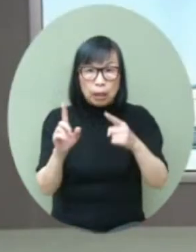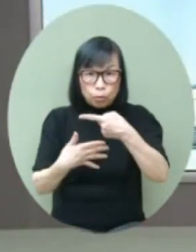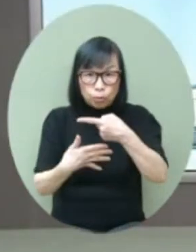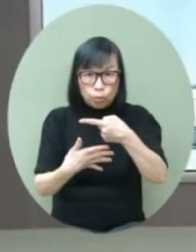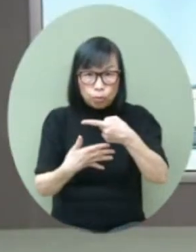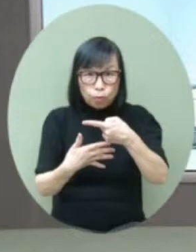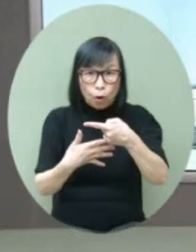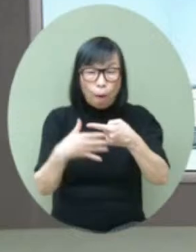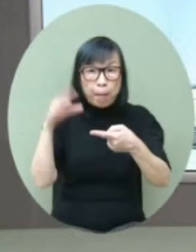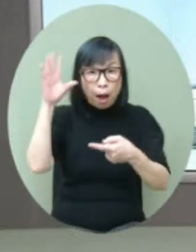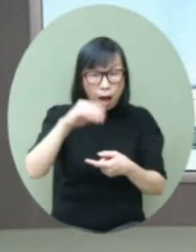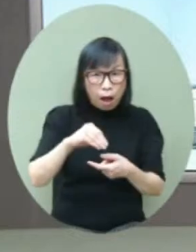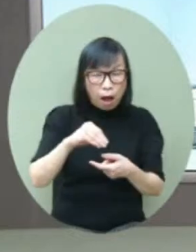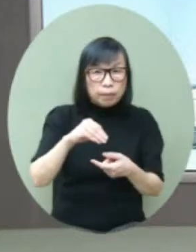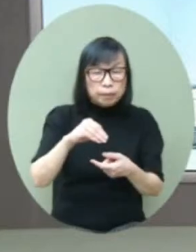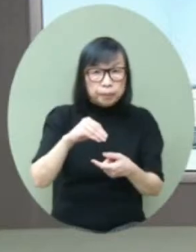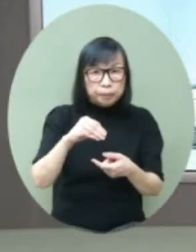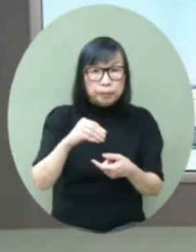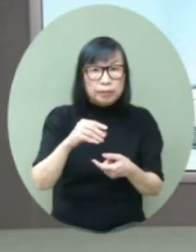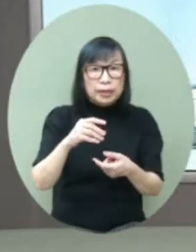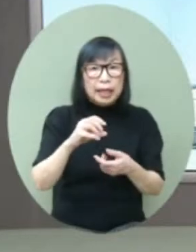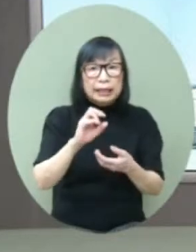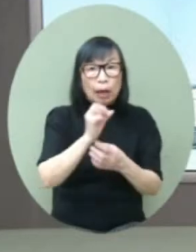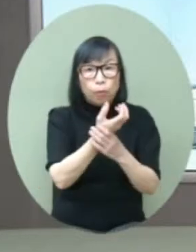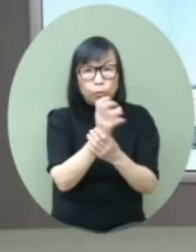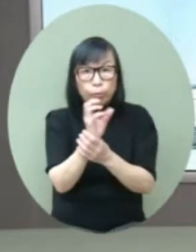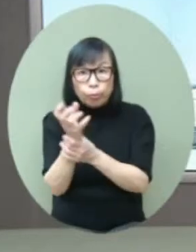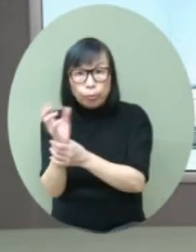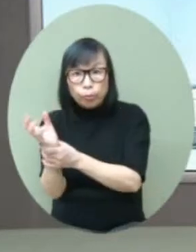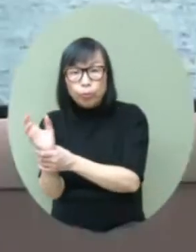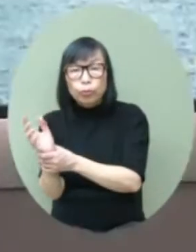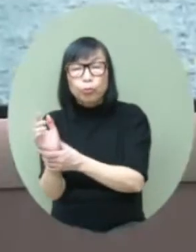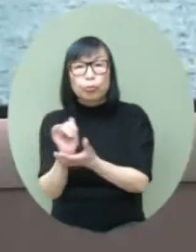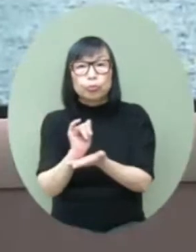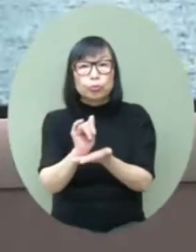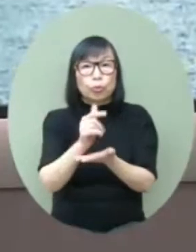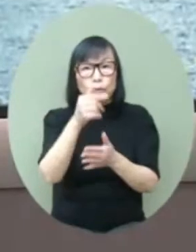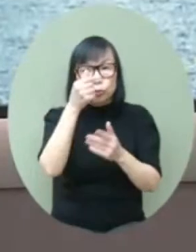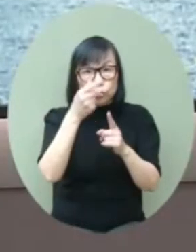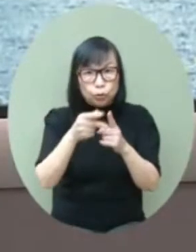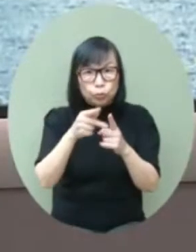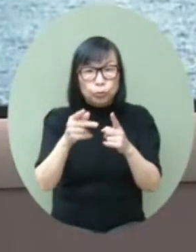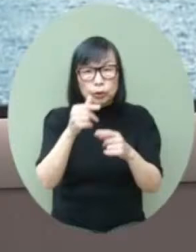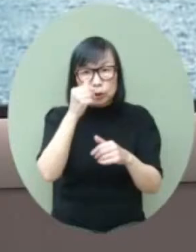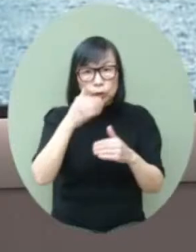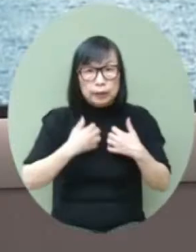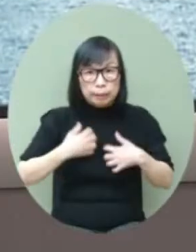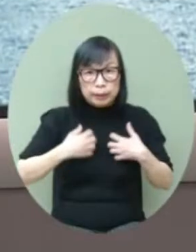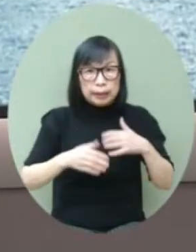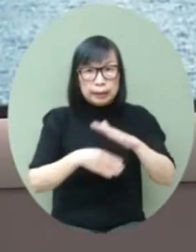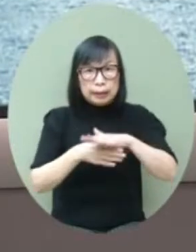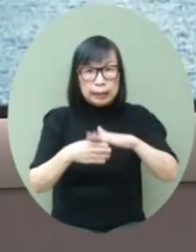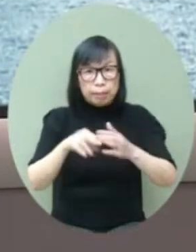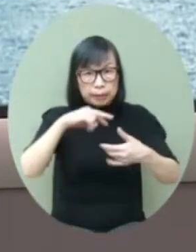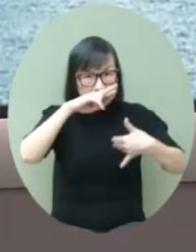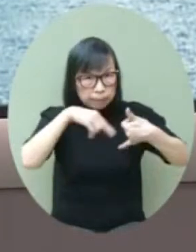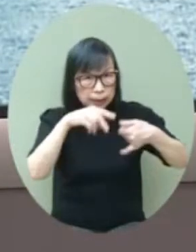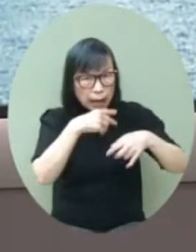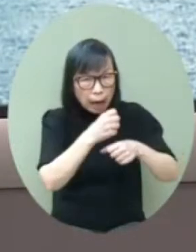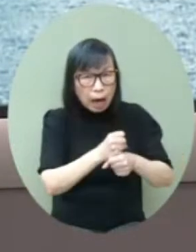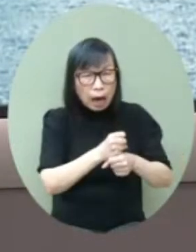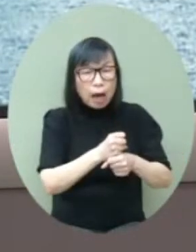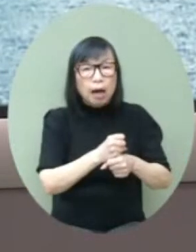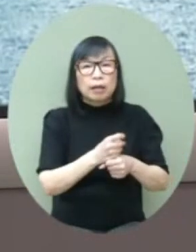he developed a runny nose, and on January the 5th, the child was sent to the Tuen Mun